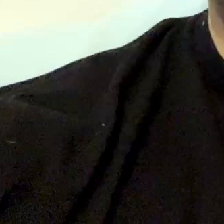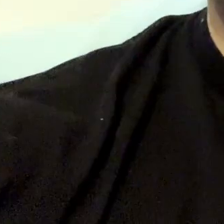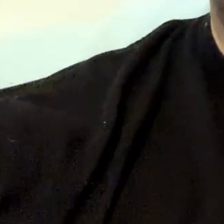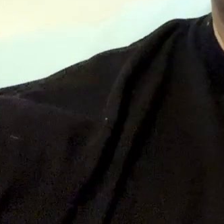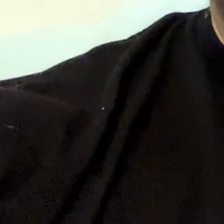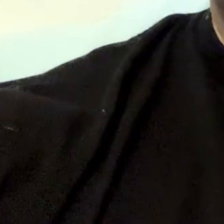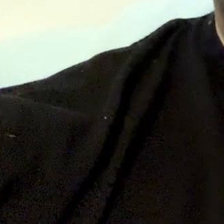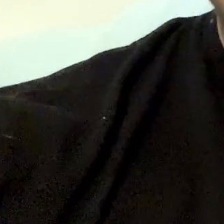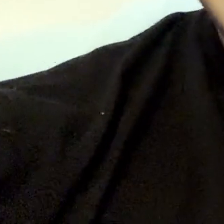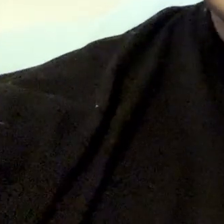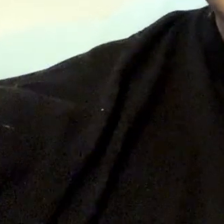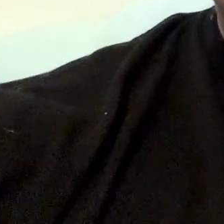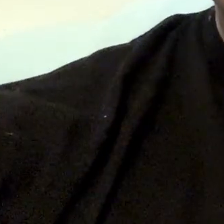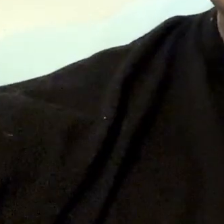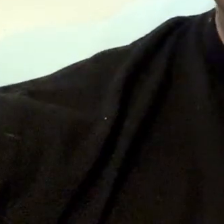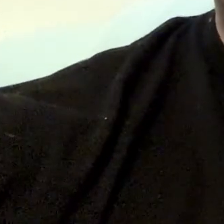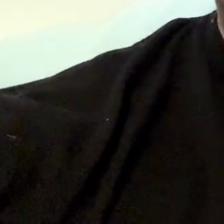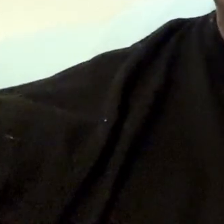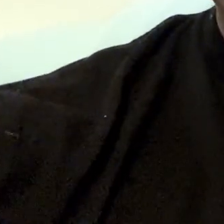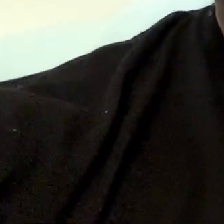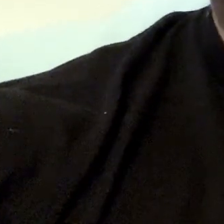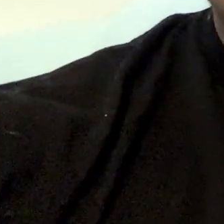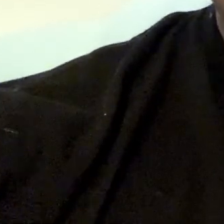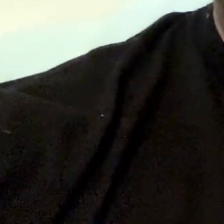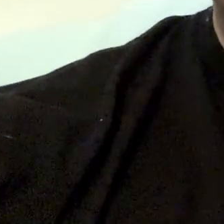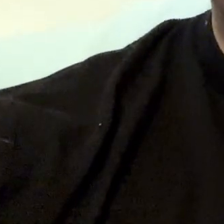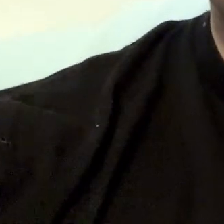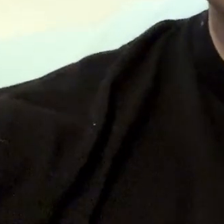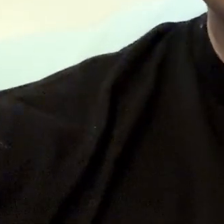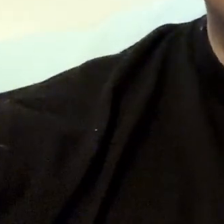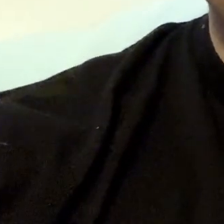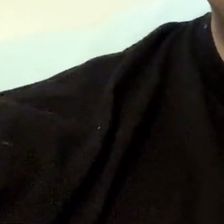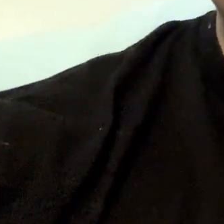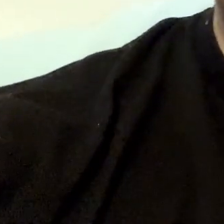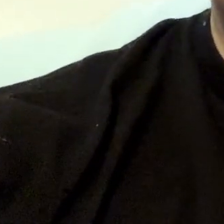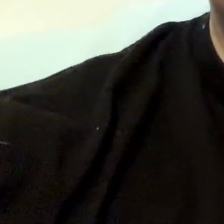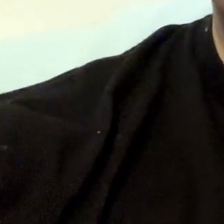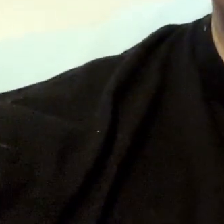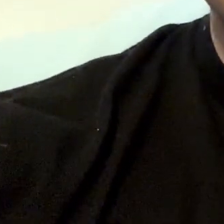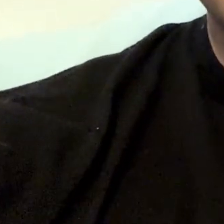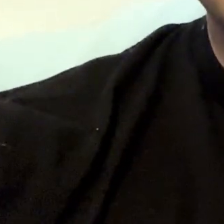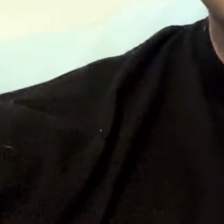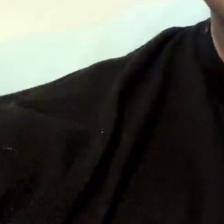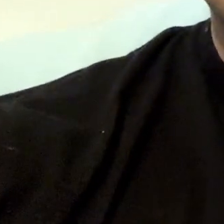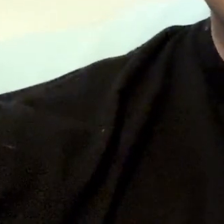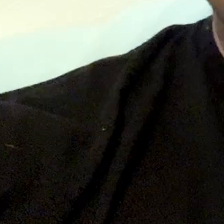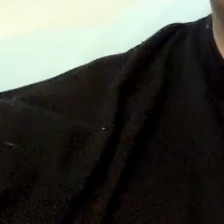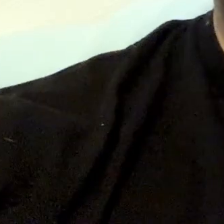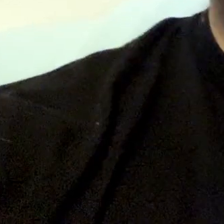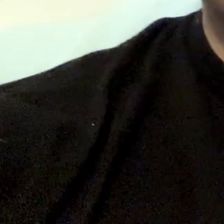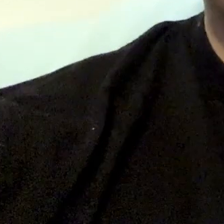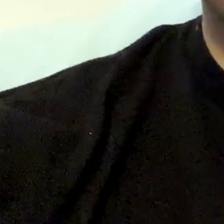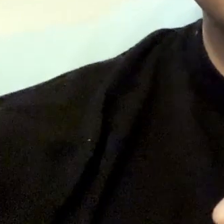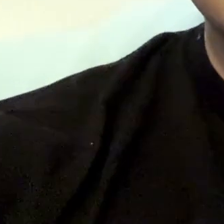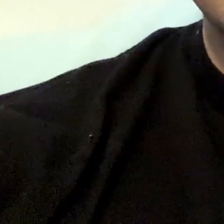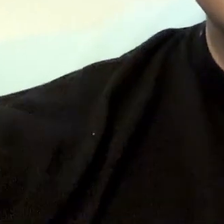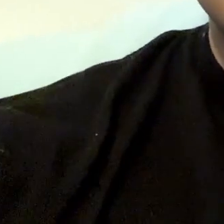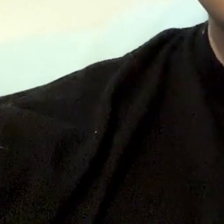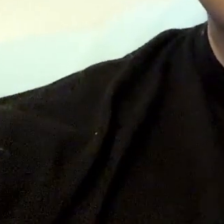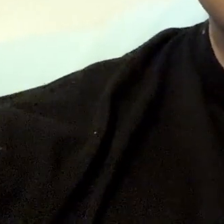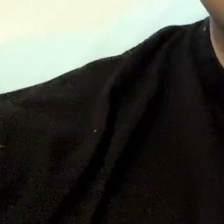year. When it came to my turn, I made the announcement. I made the announcement that I am on a